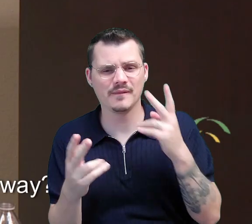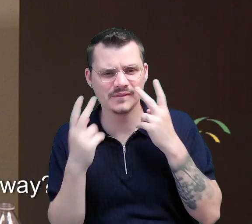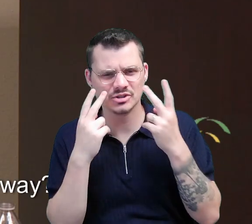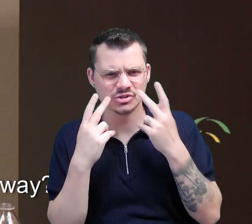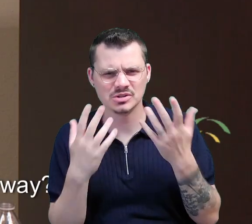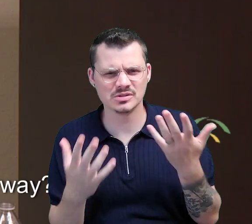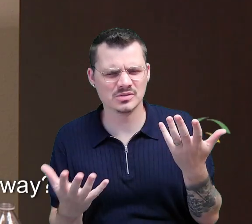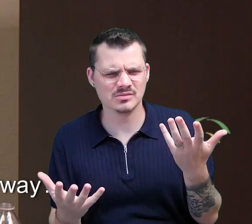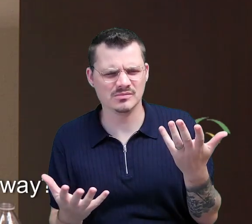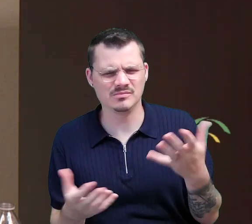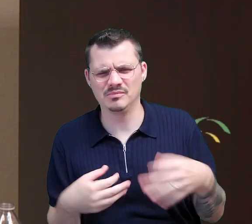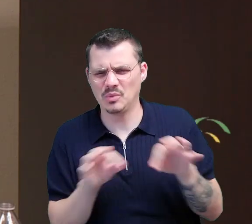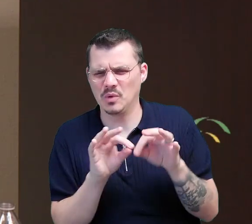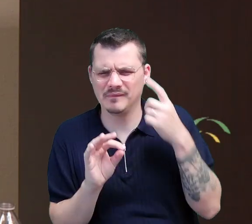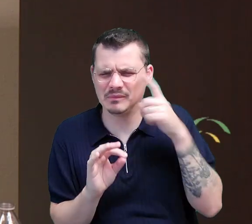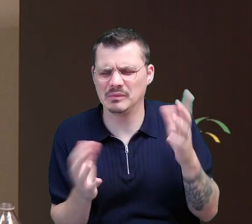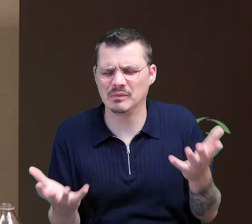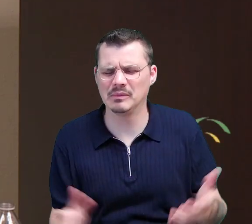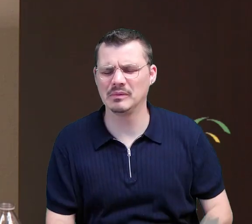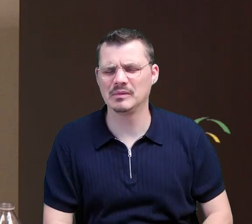mean, what does she need to see anyway?